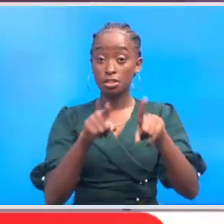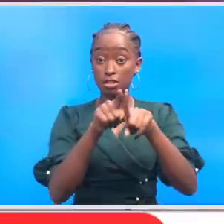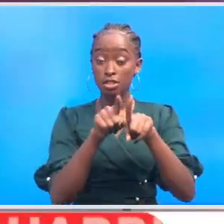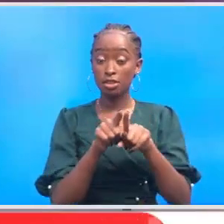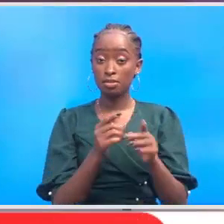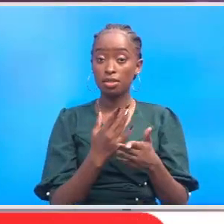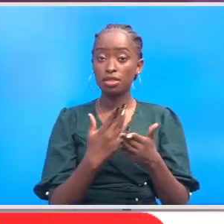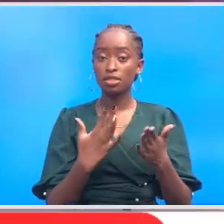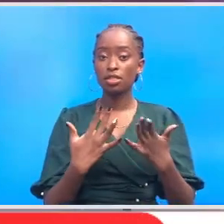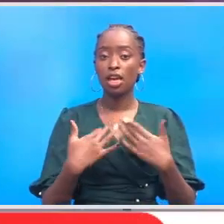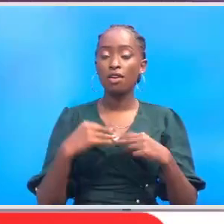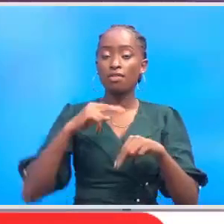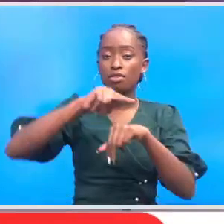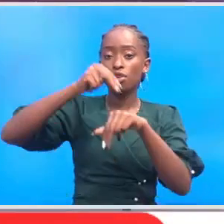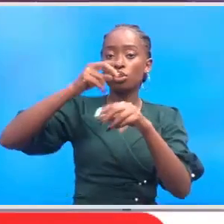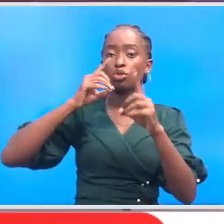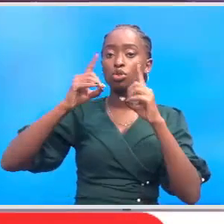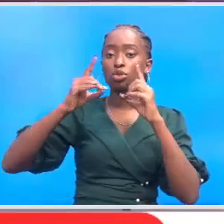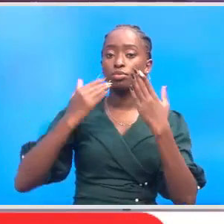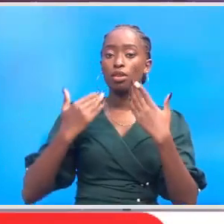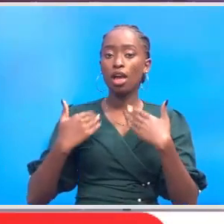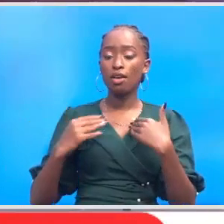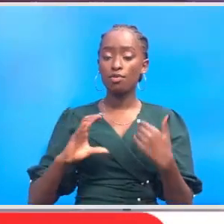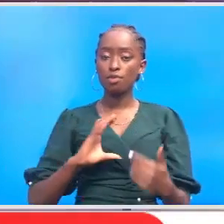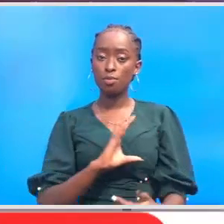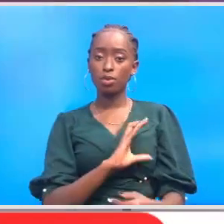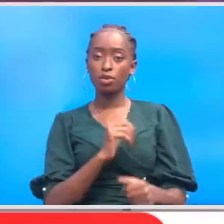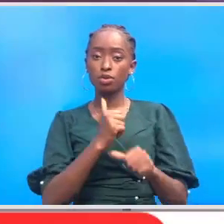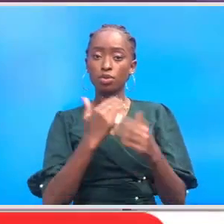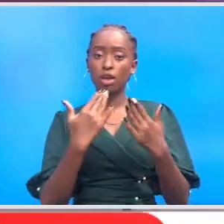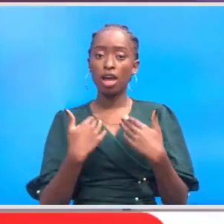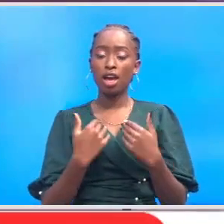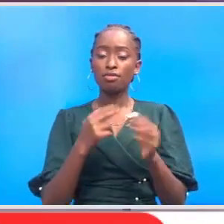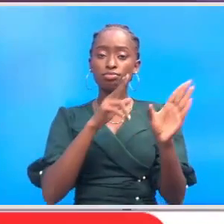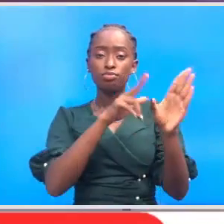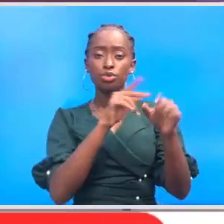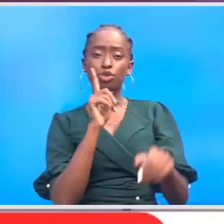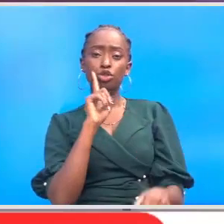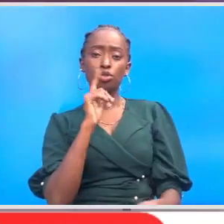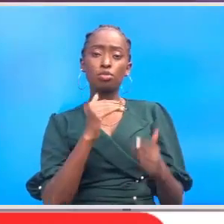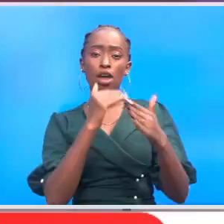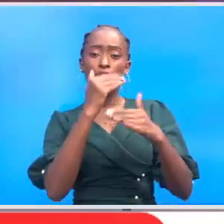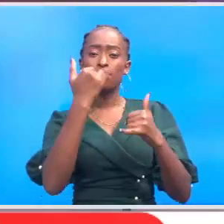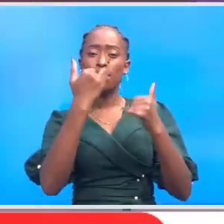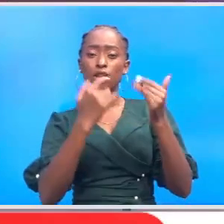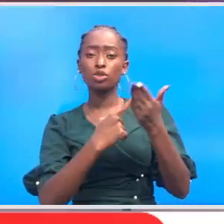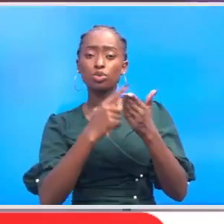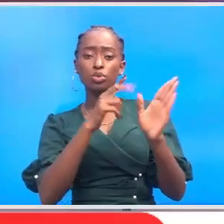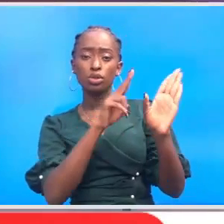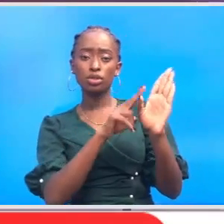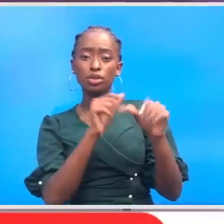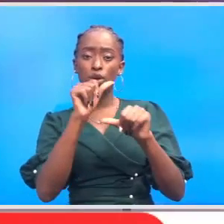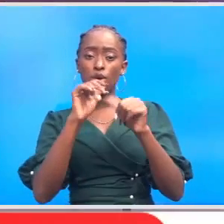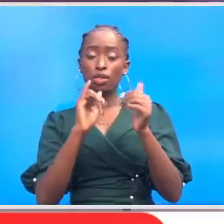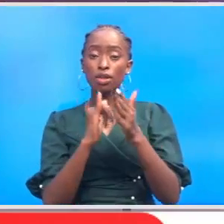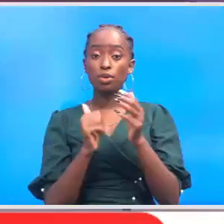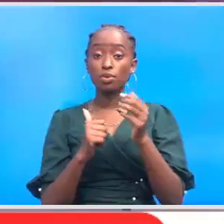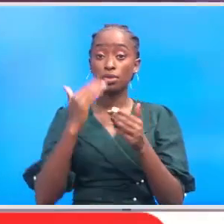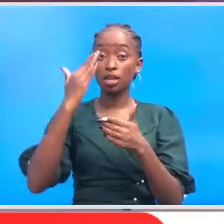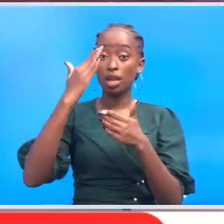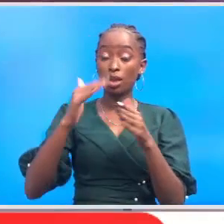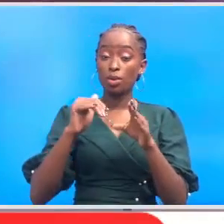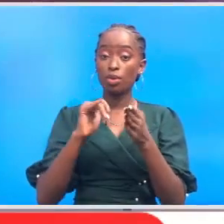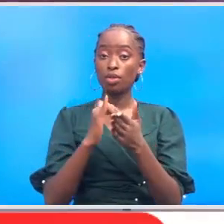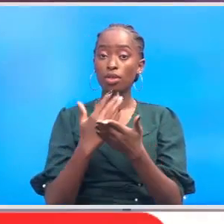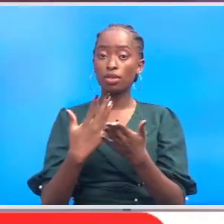National Dialogue Committee will hold a make-or-break sitting tomorrow after last week's sitting ended prematurely over a fallout on